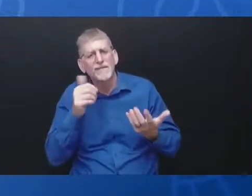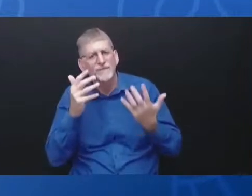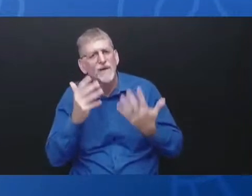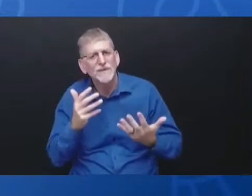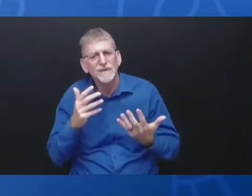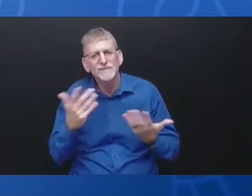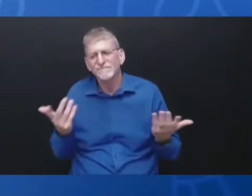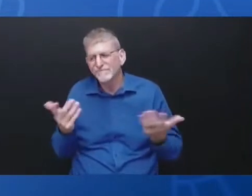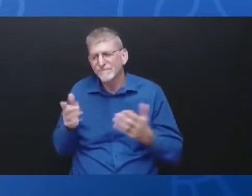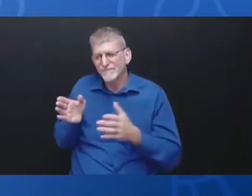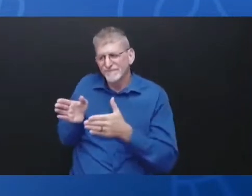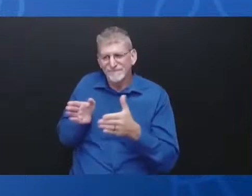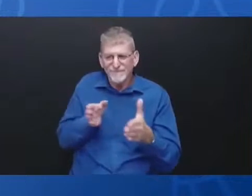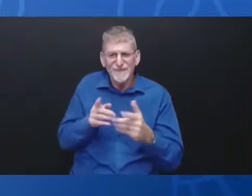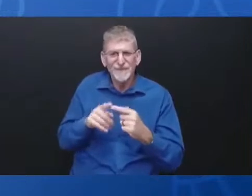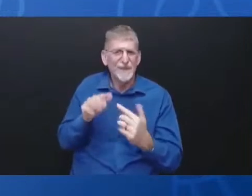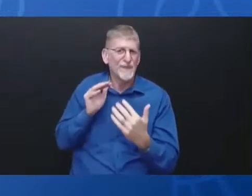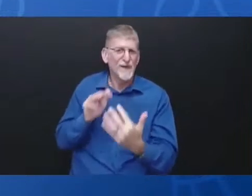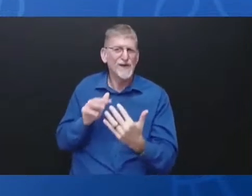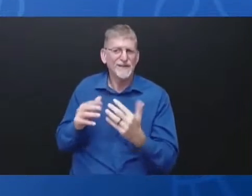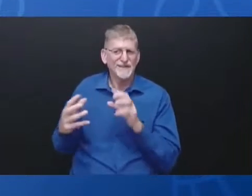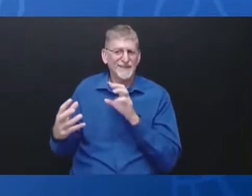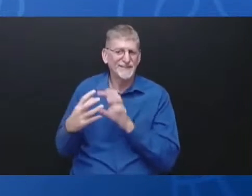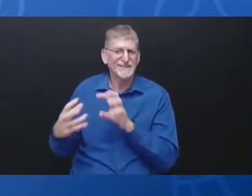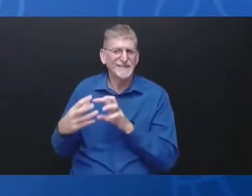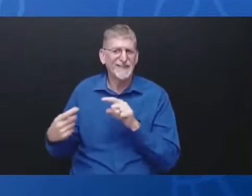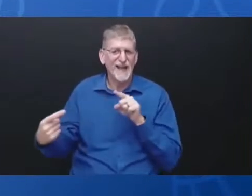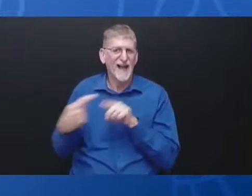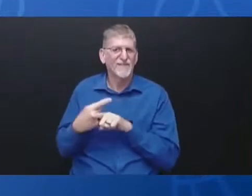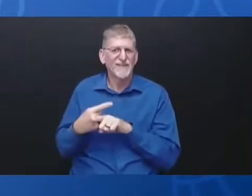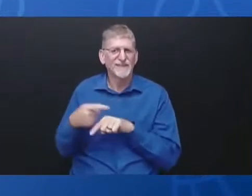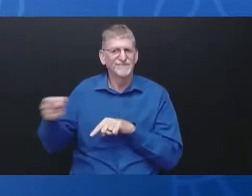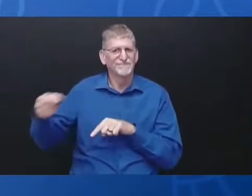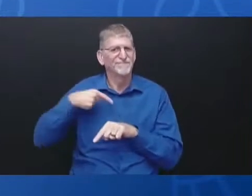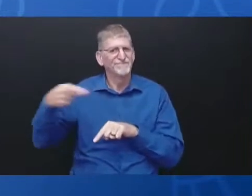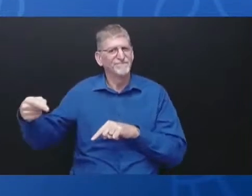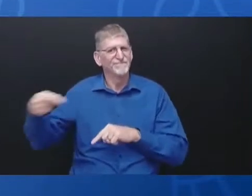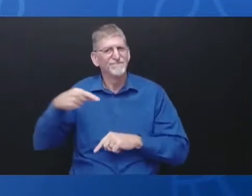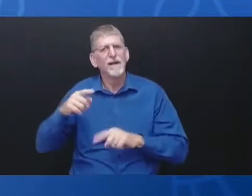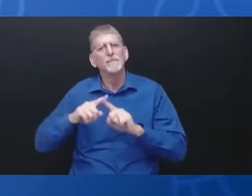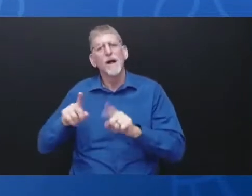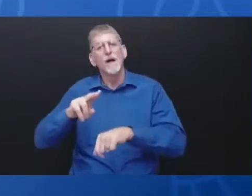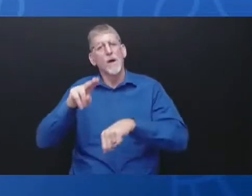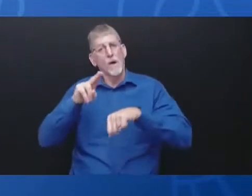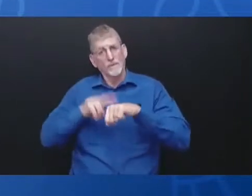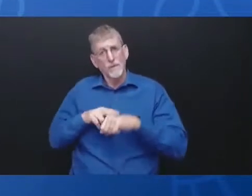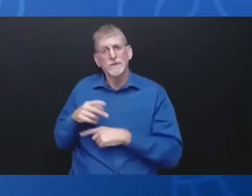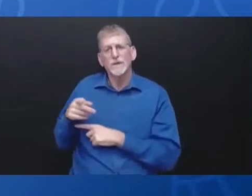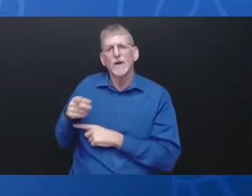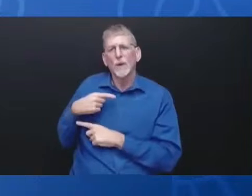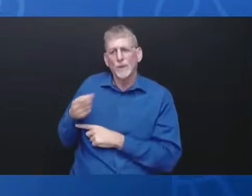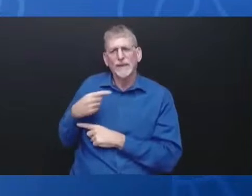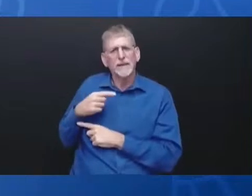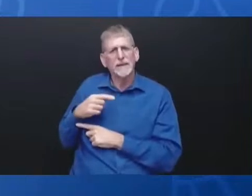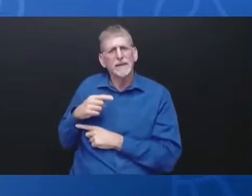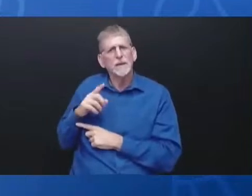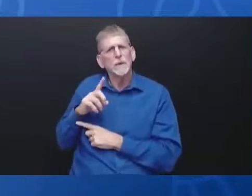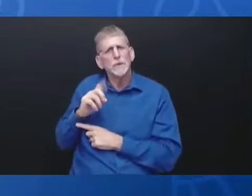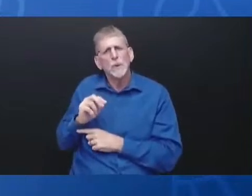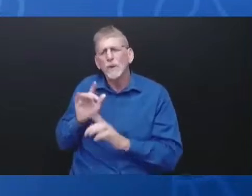like this. But of course, we lament, I think, this country of all countries, and what we've done and